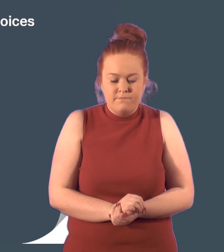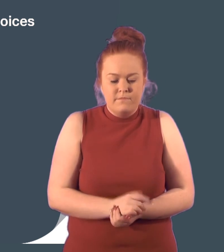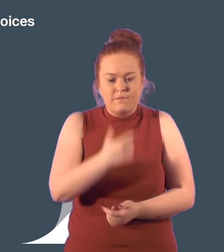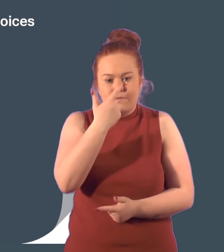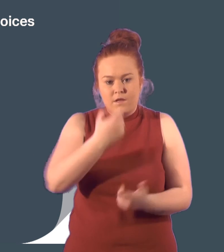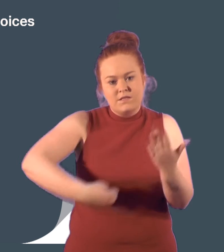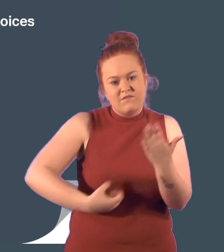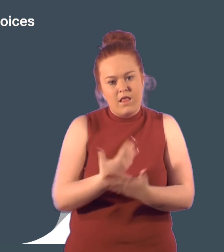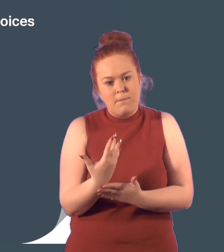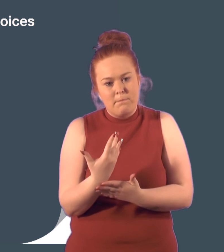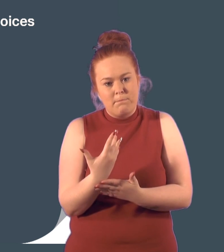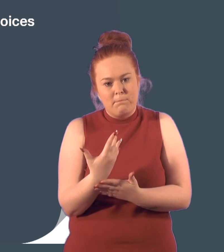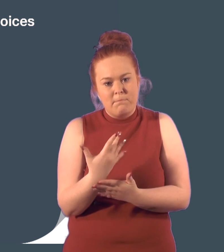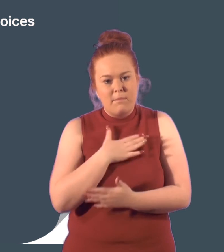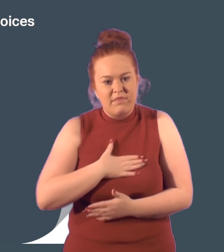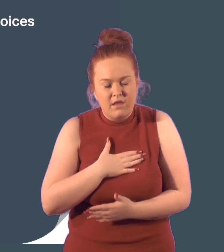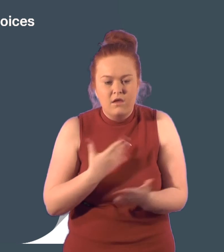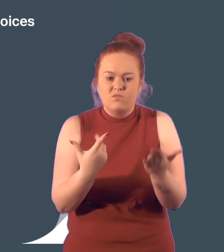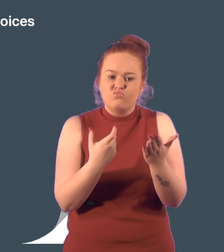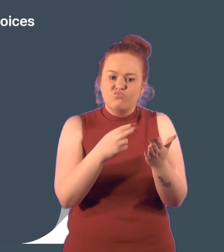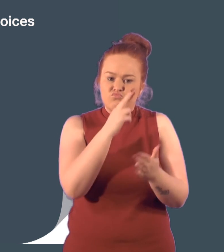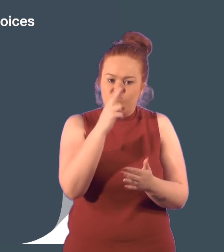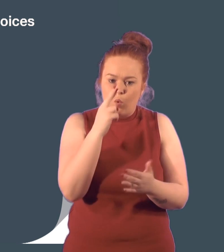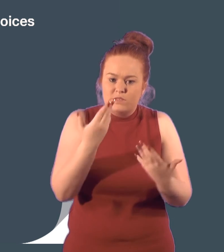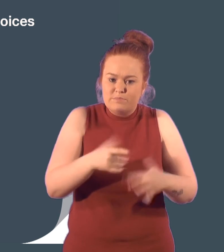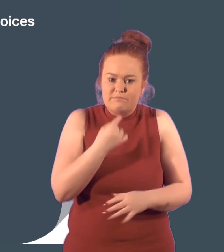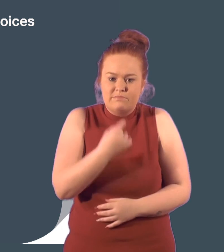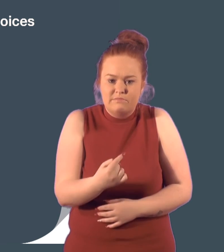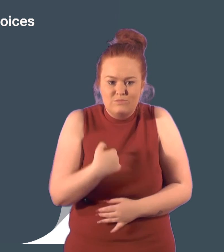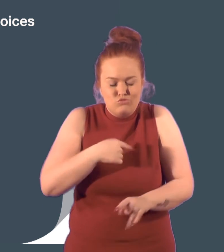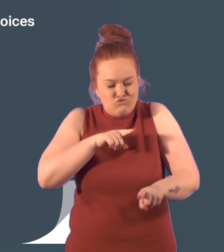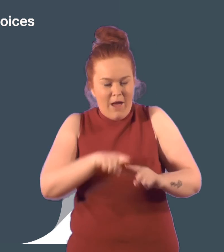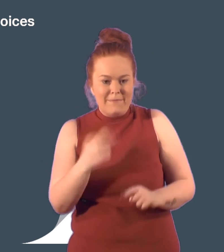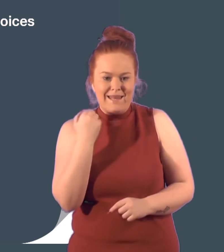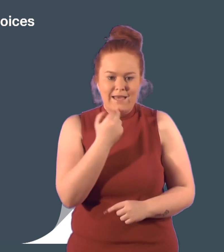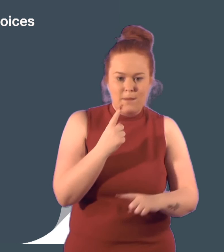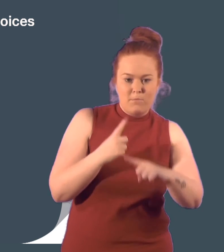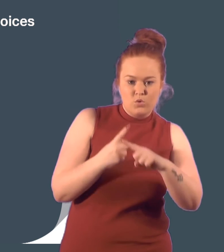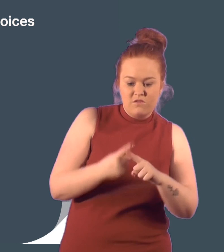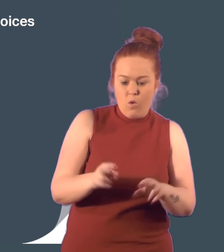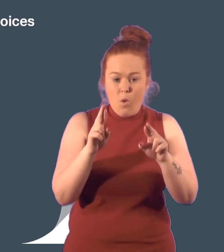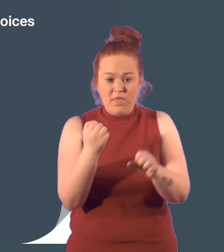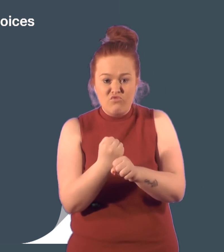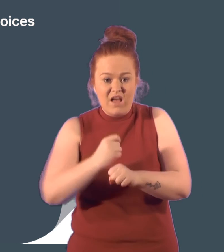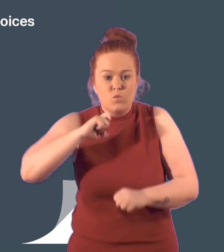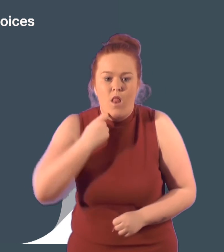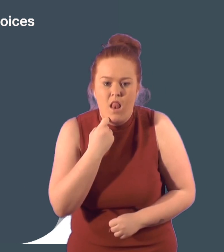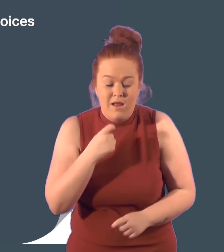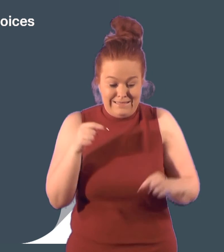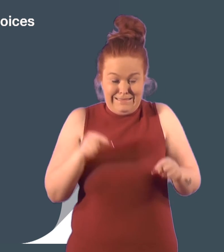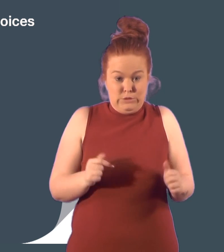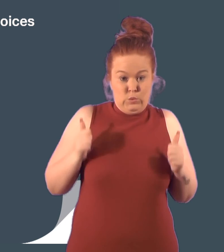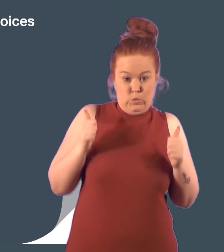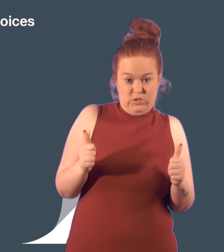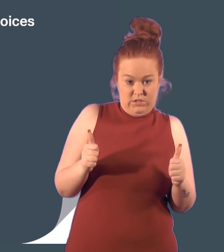empathy. Rose, you were saying, I was trying to be all nice and positive and hopefully the Grands will, you know. that's good. That's what we want from learners. We want them